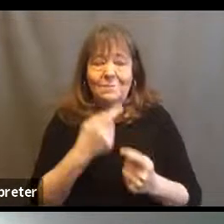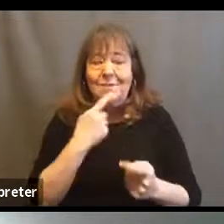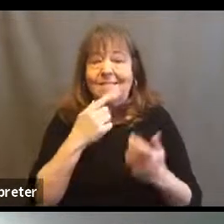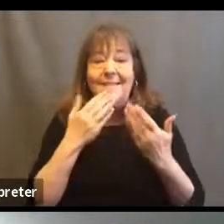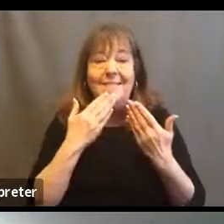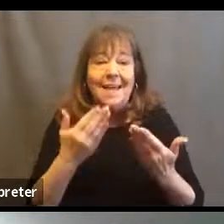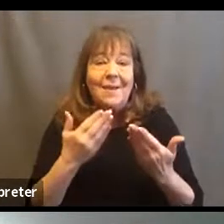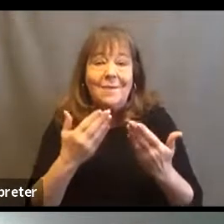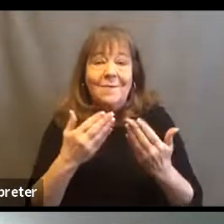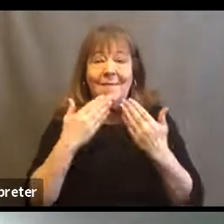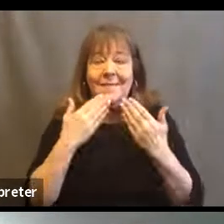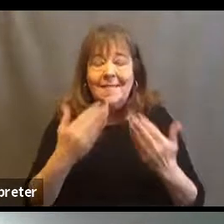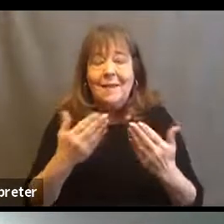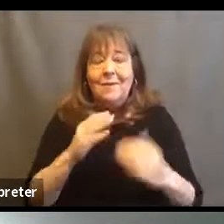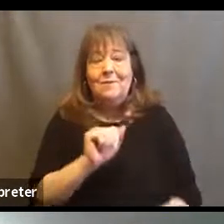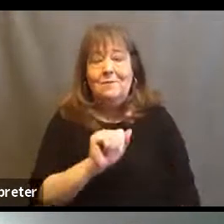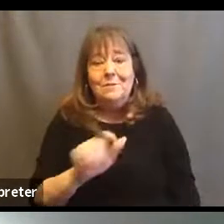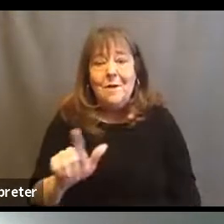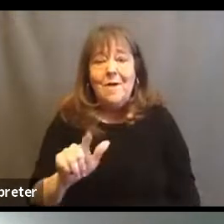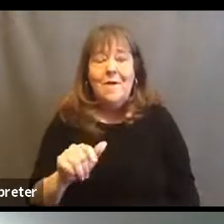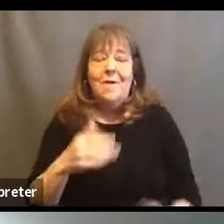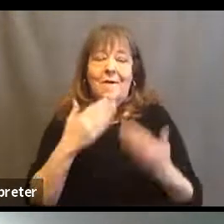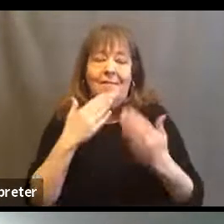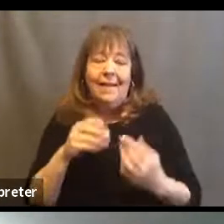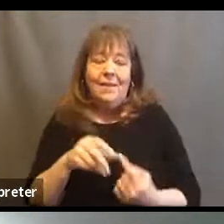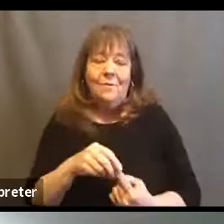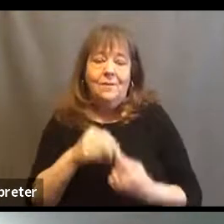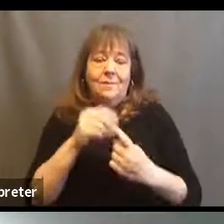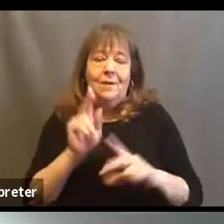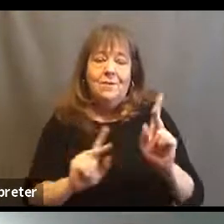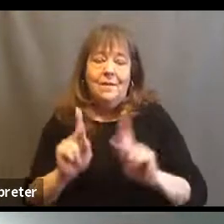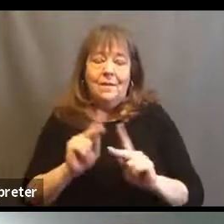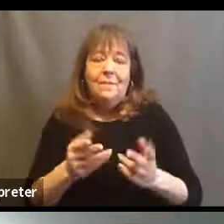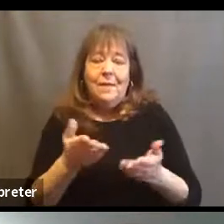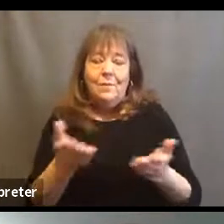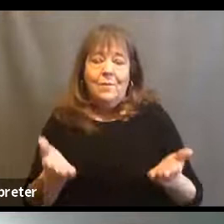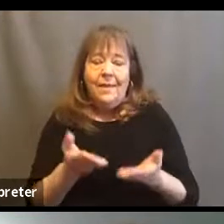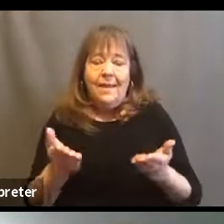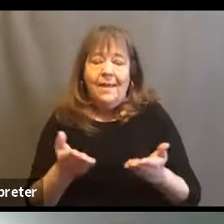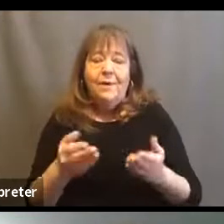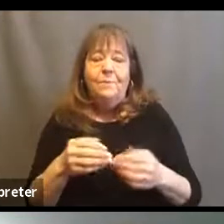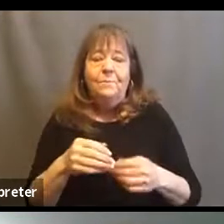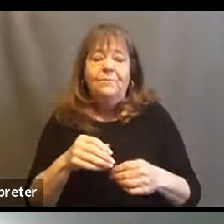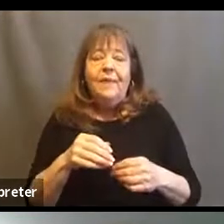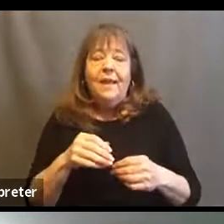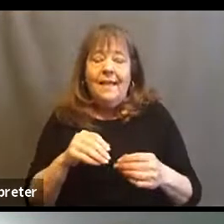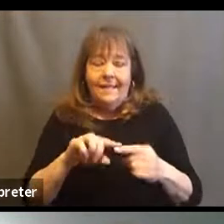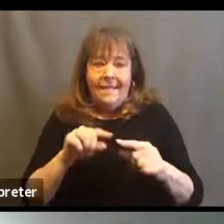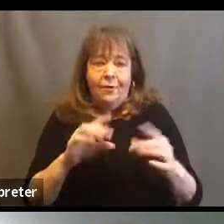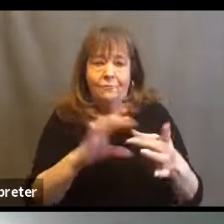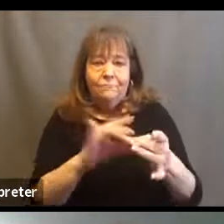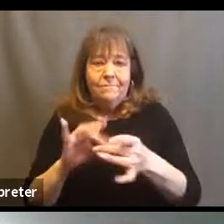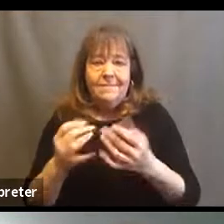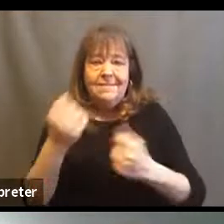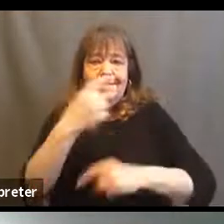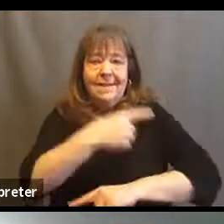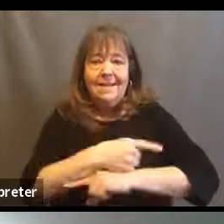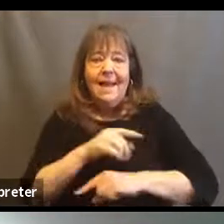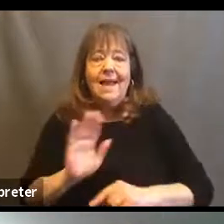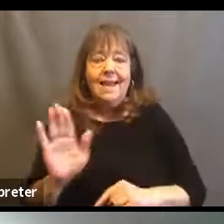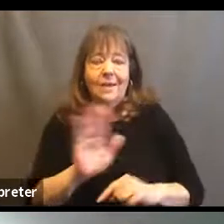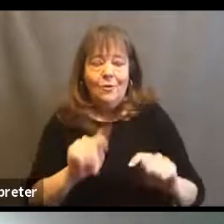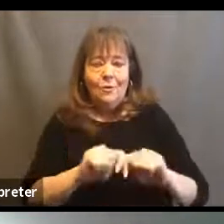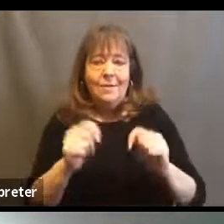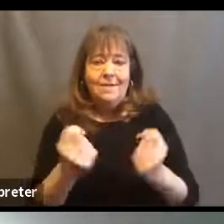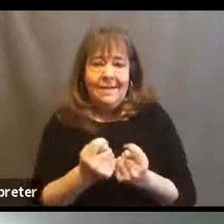you. Thank you to every one of you. And thank you especially to the people on this call and the teams that you lead who are helping us succeed in